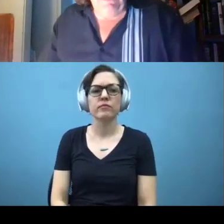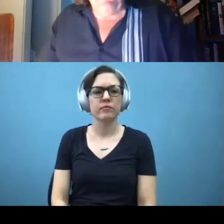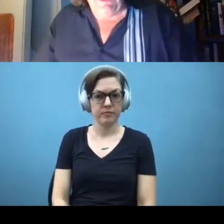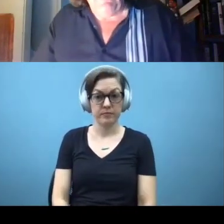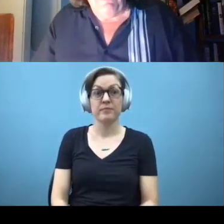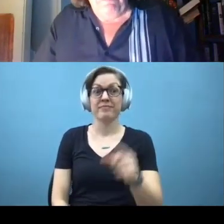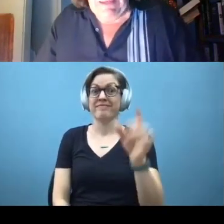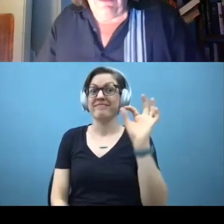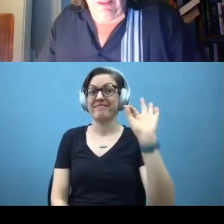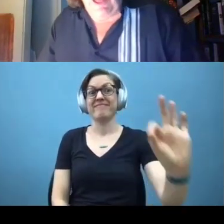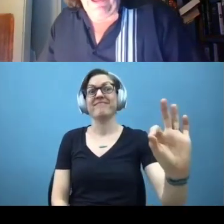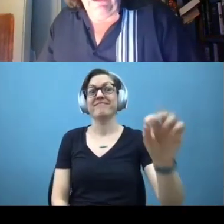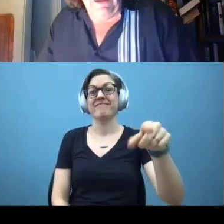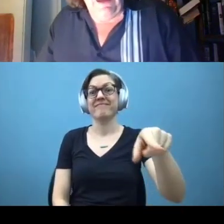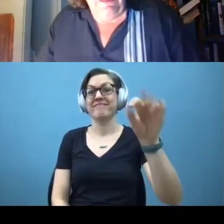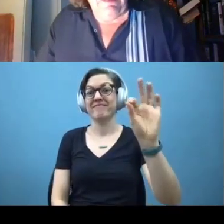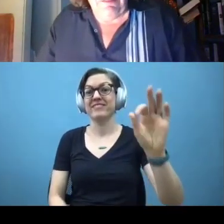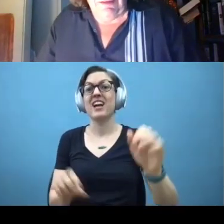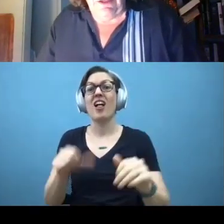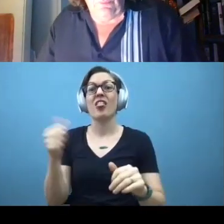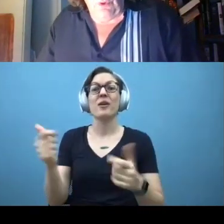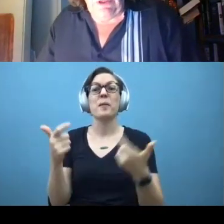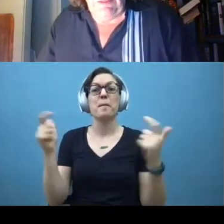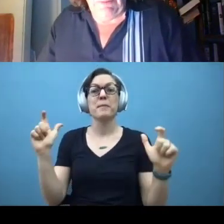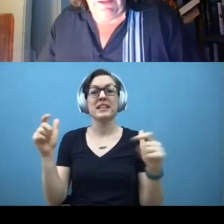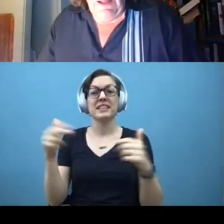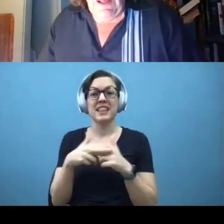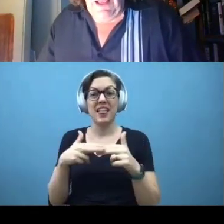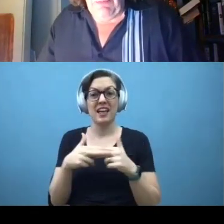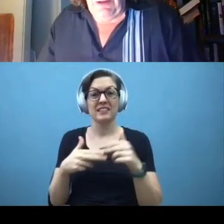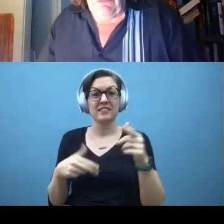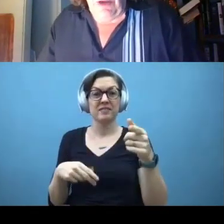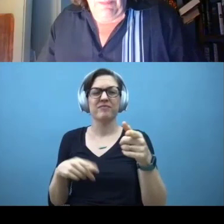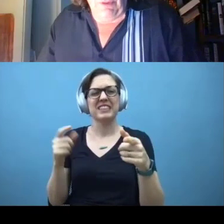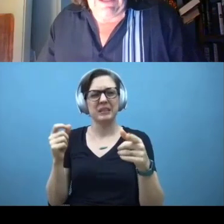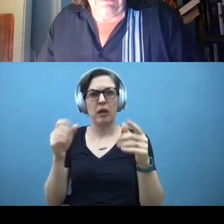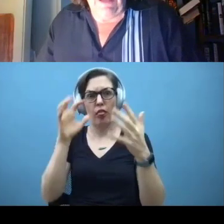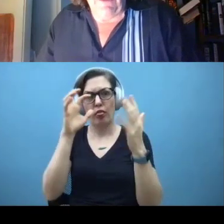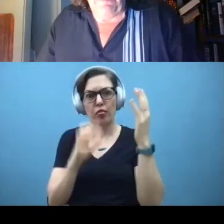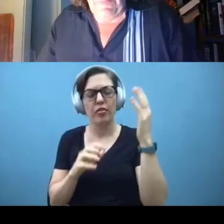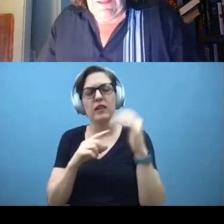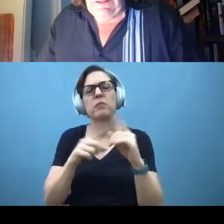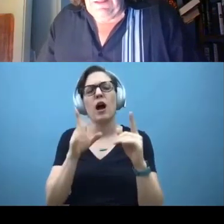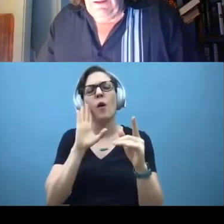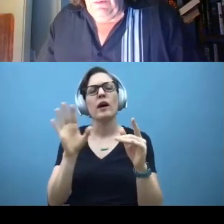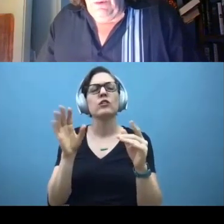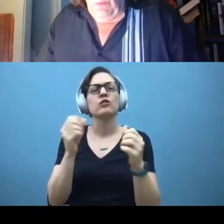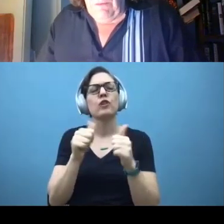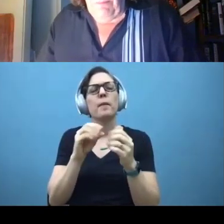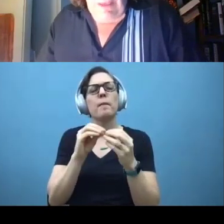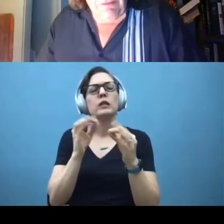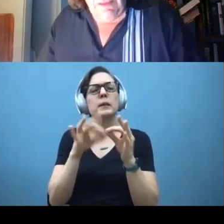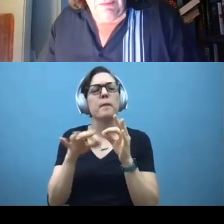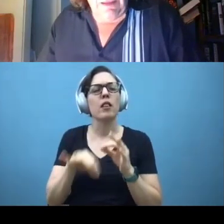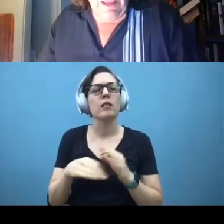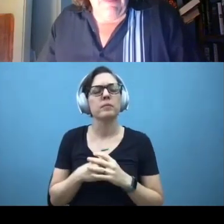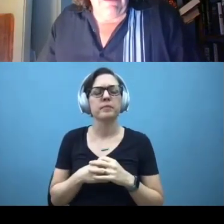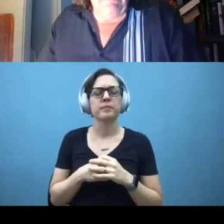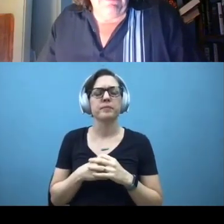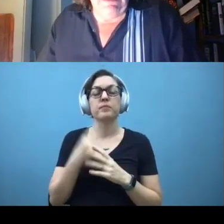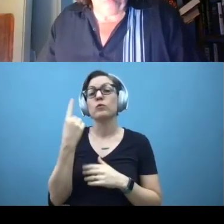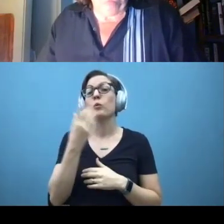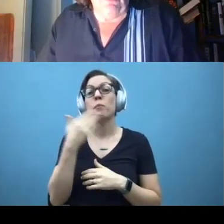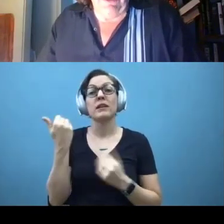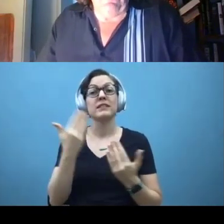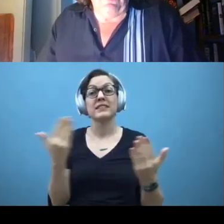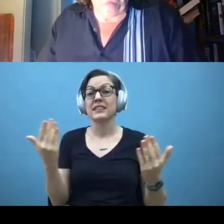Bingo, here's the other big slide. This is a little wordy, but I'm gonna try to break it down. One of the best things that came out of